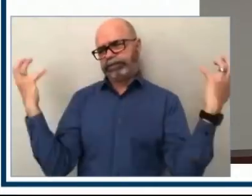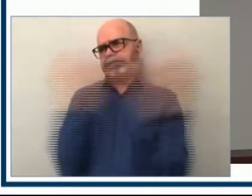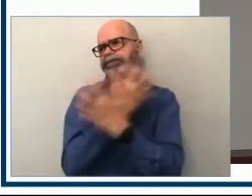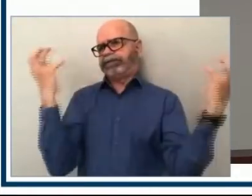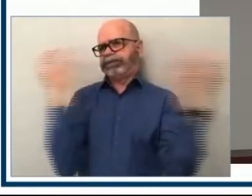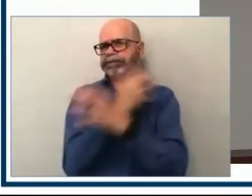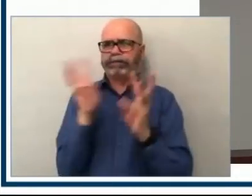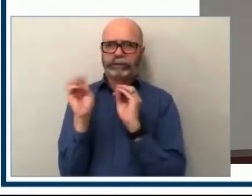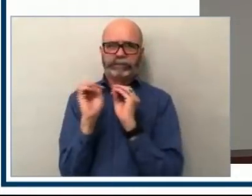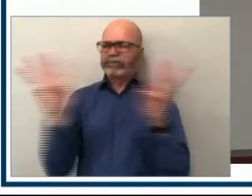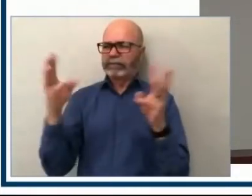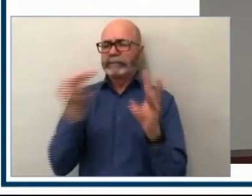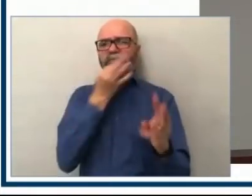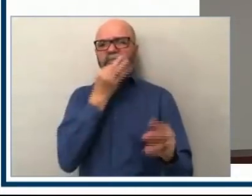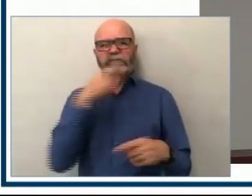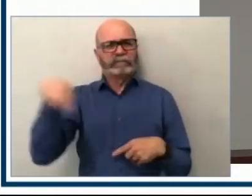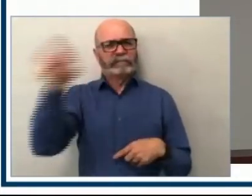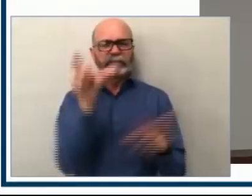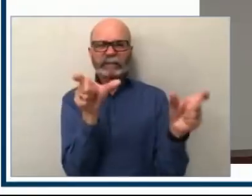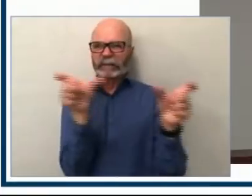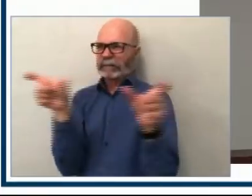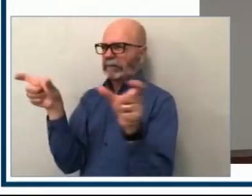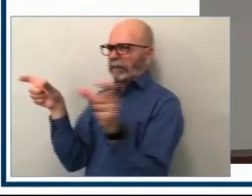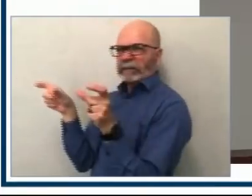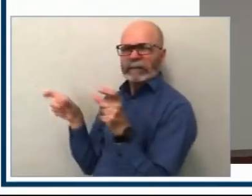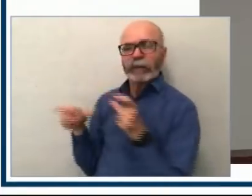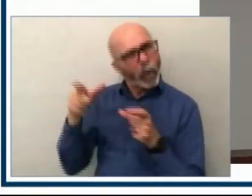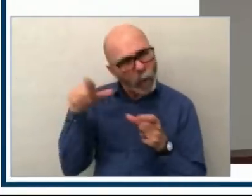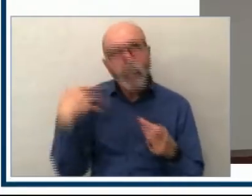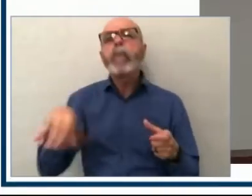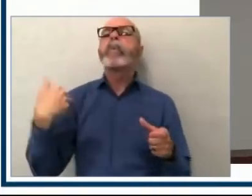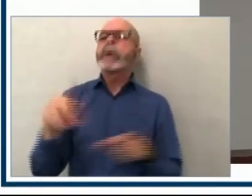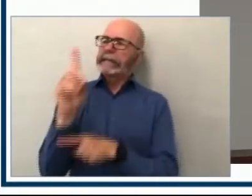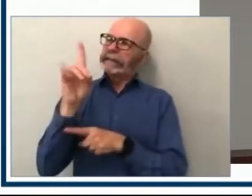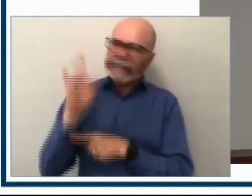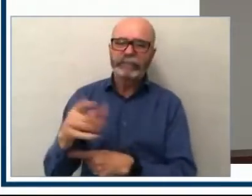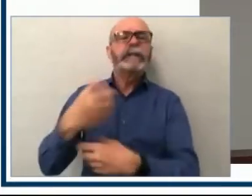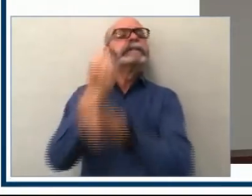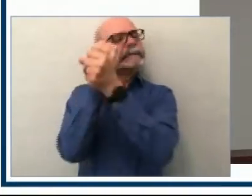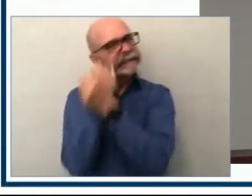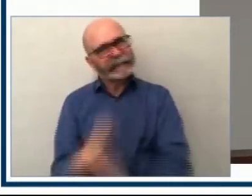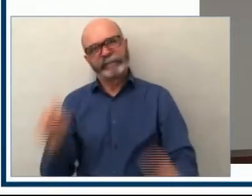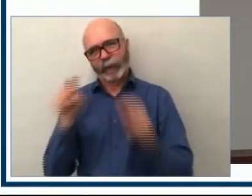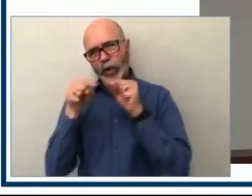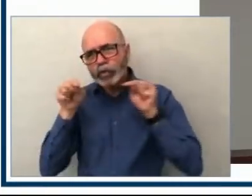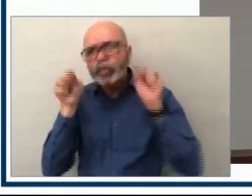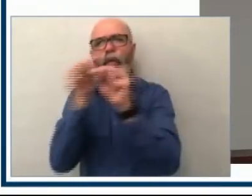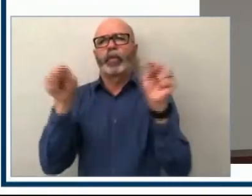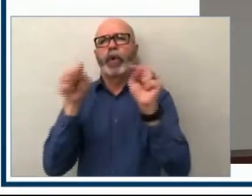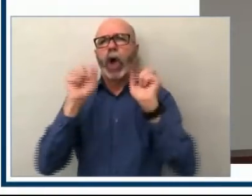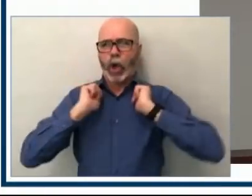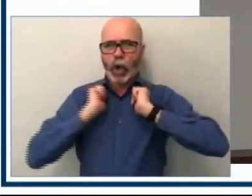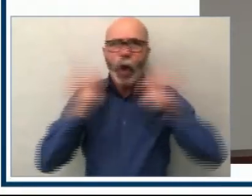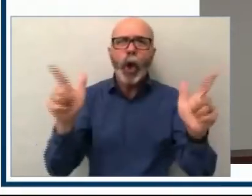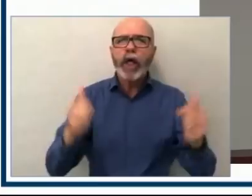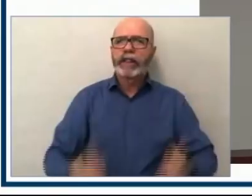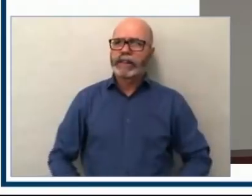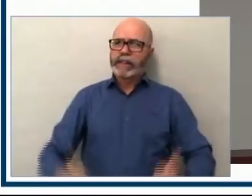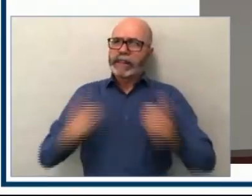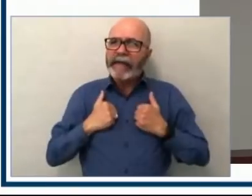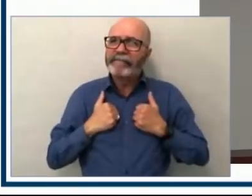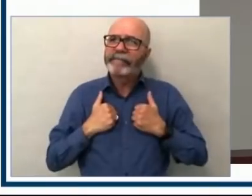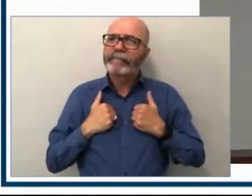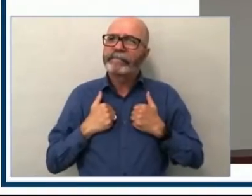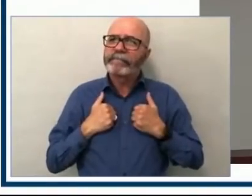COVID-19, and make no mistake about it, you are directly saving lives. Taking seemingly small COVID safety steps